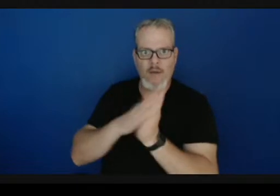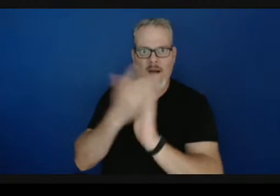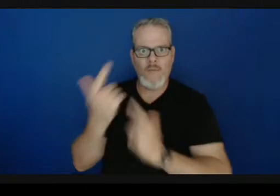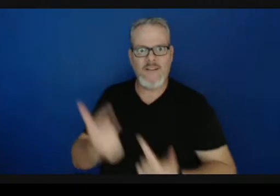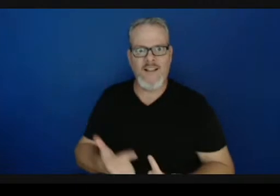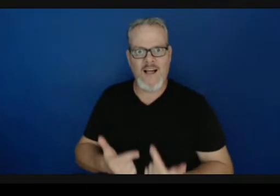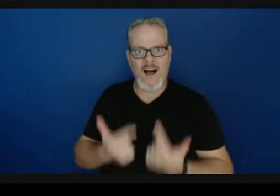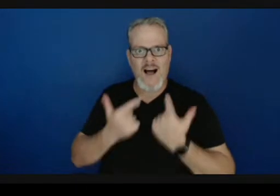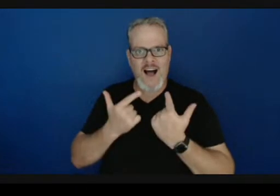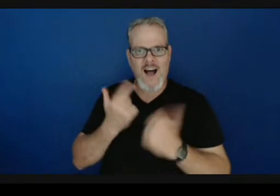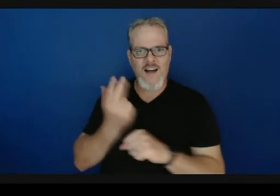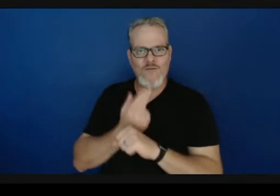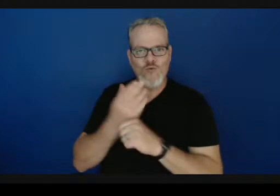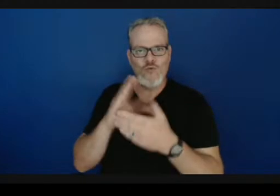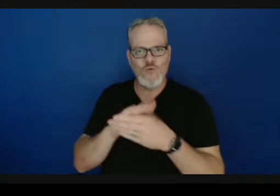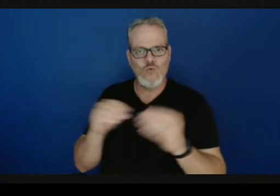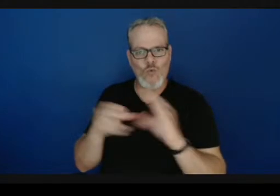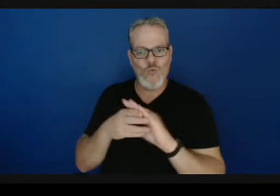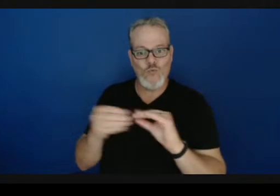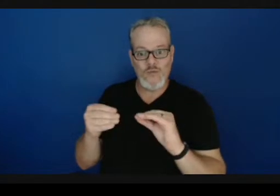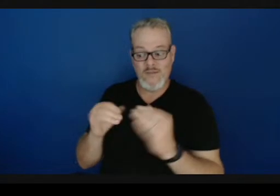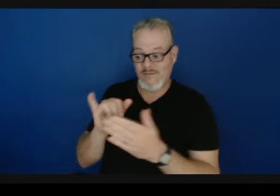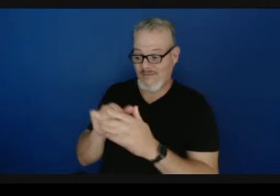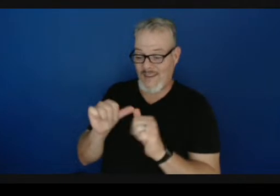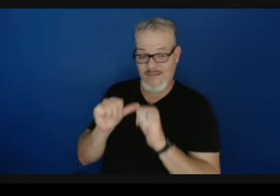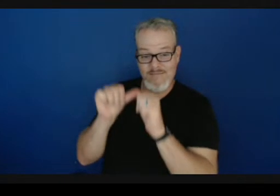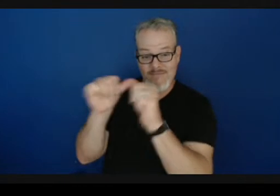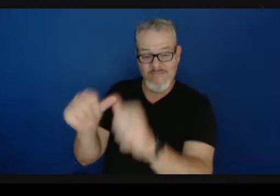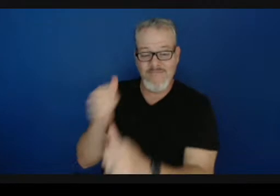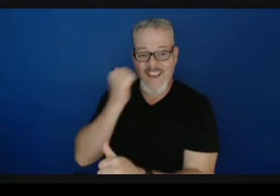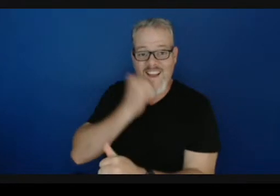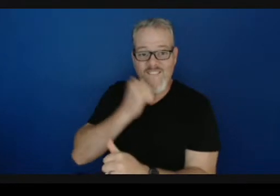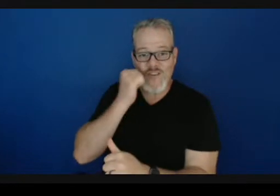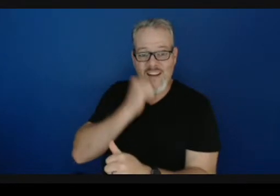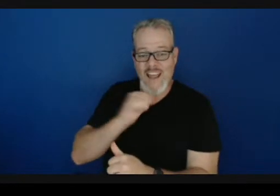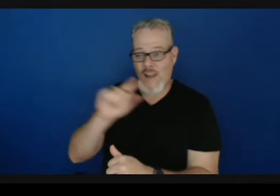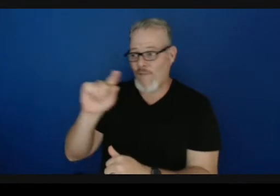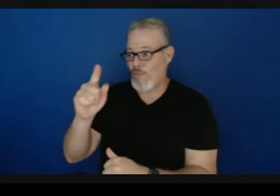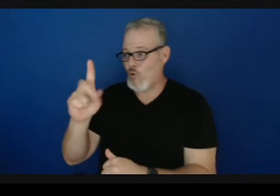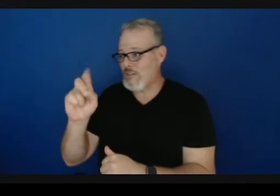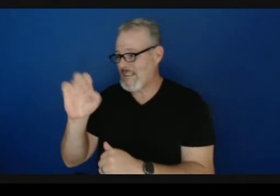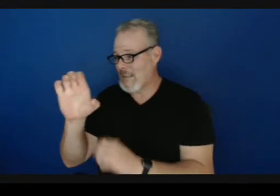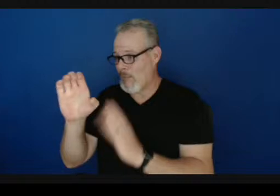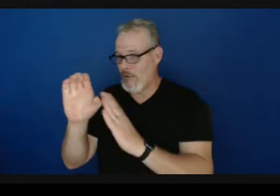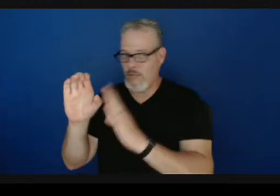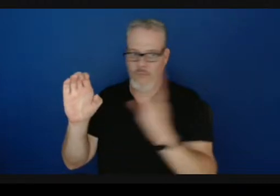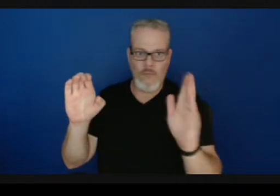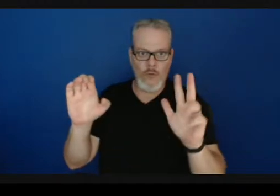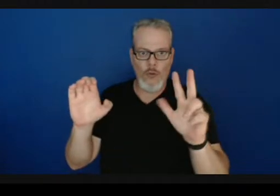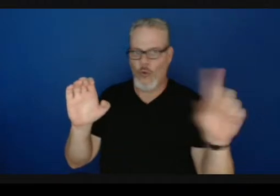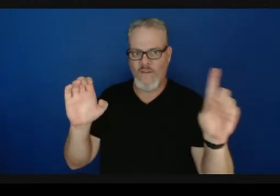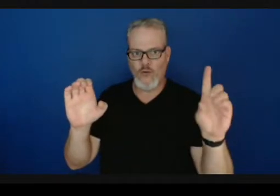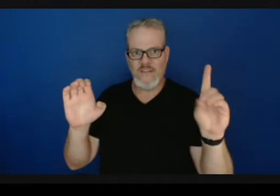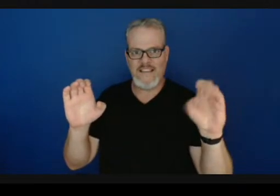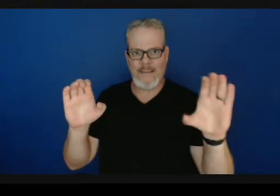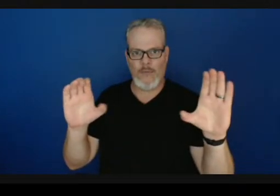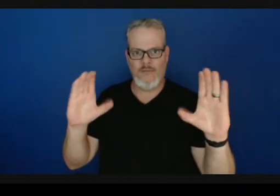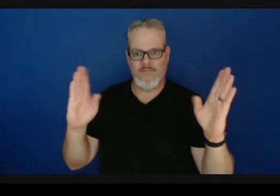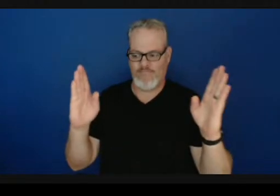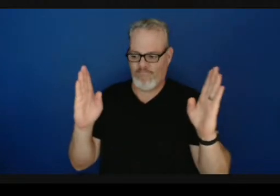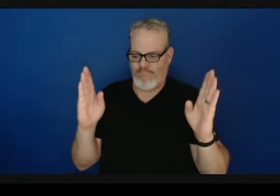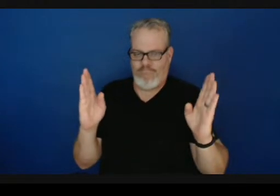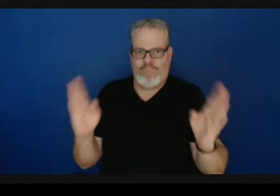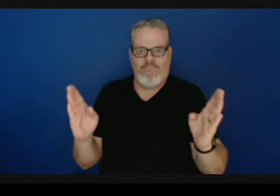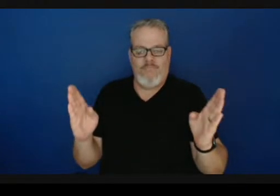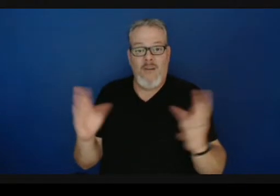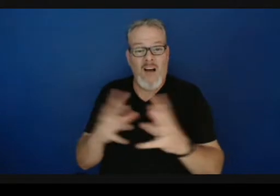that goes on every day from December 1st to December 31st with not a lot of programs going on for After Dark in the park. I thought that would be